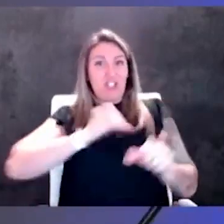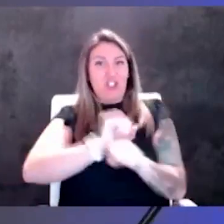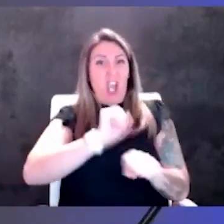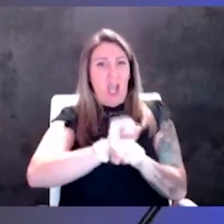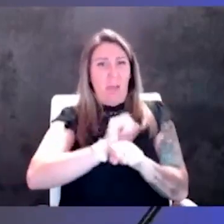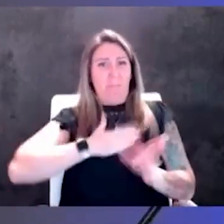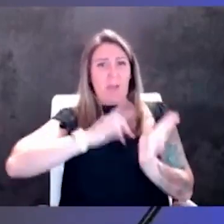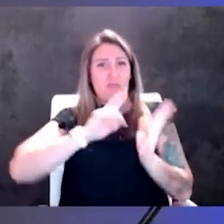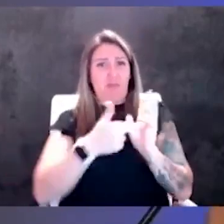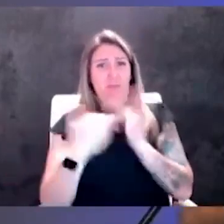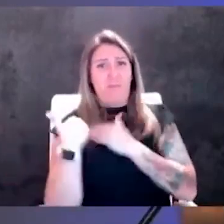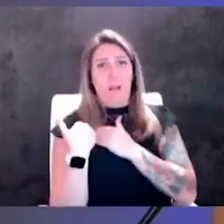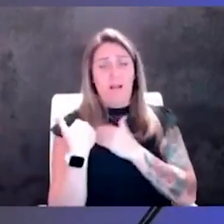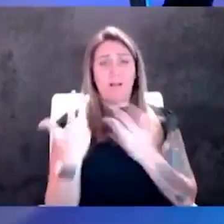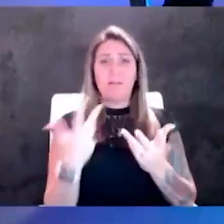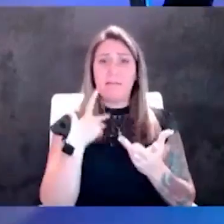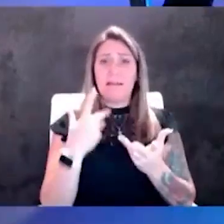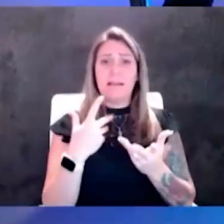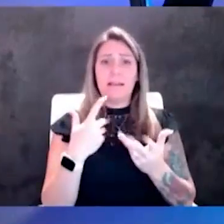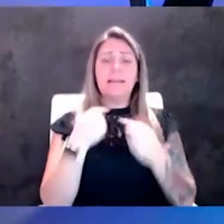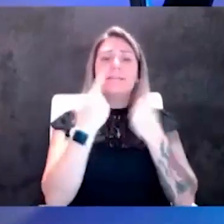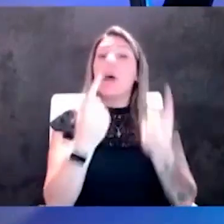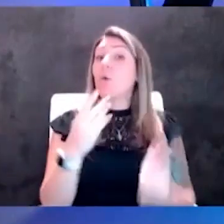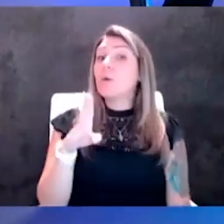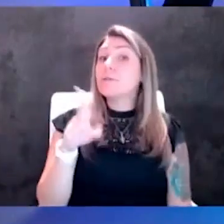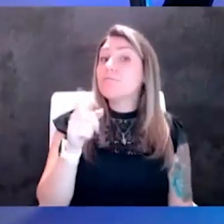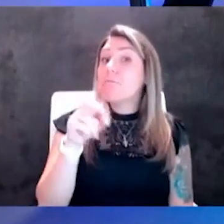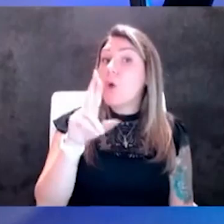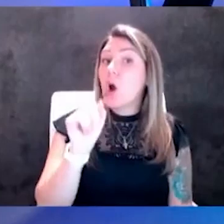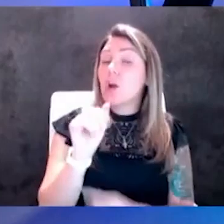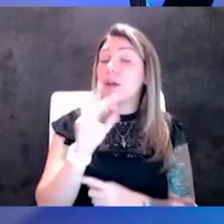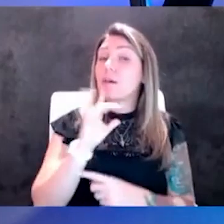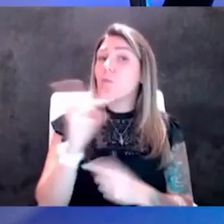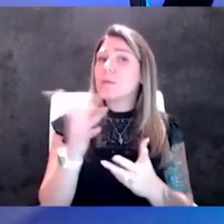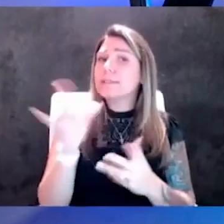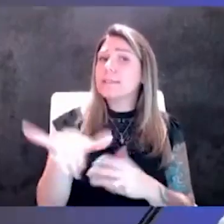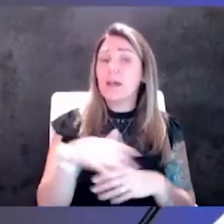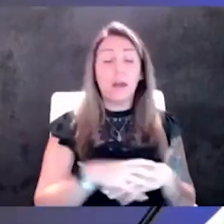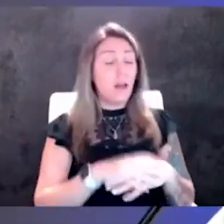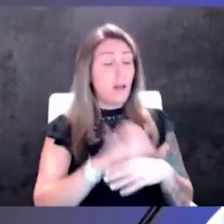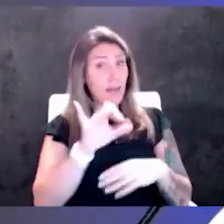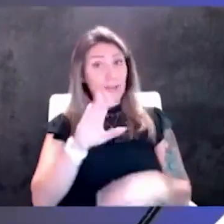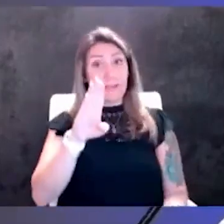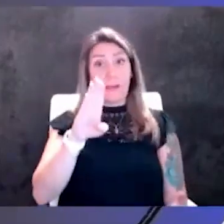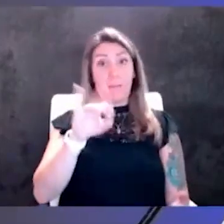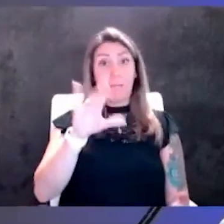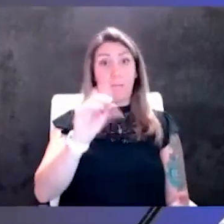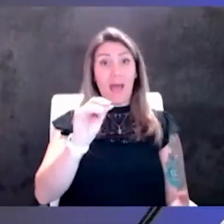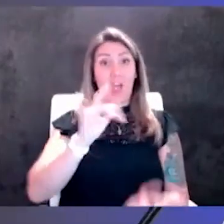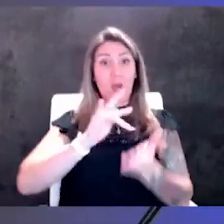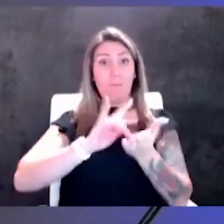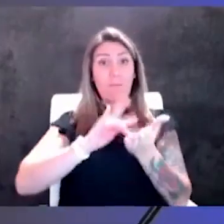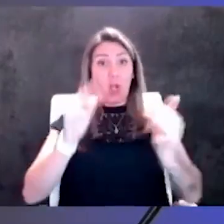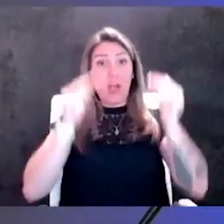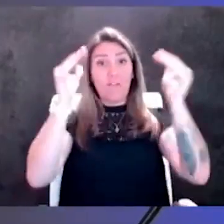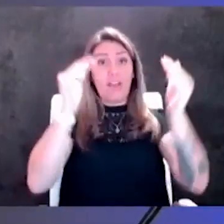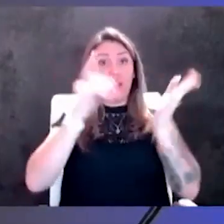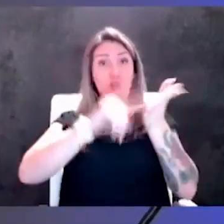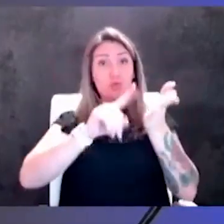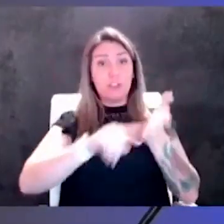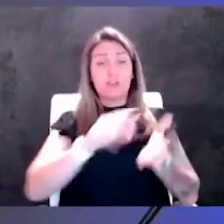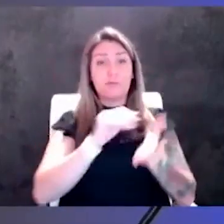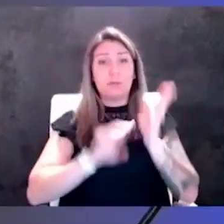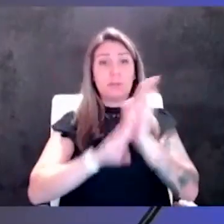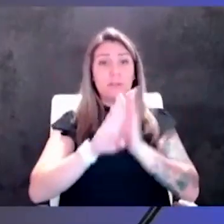helping to Tell us find what the BARDA tools is. that, BARDA is the Biomedical Advanced Research and Development